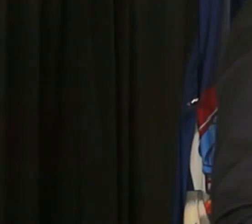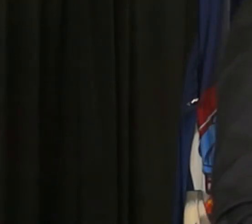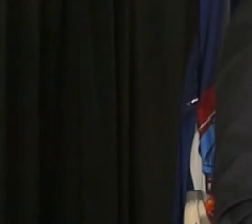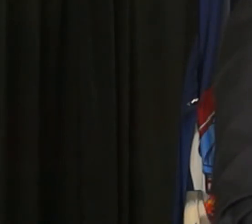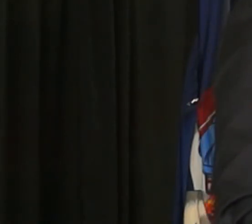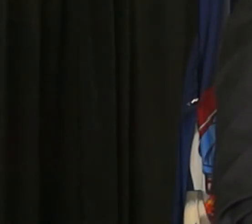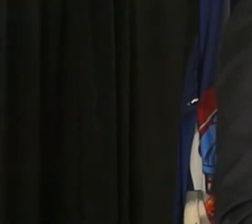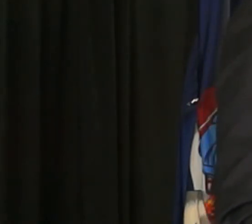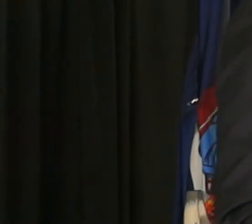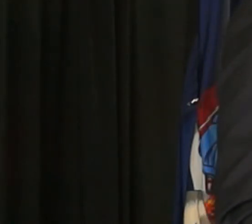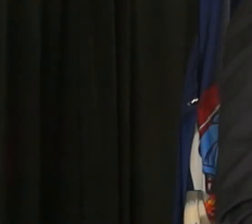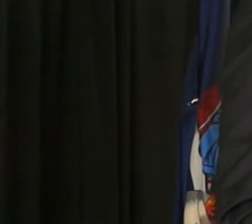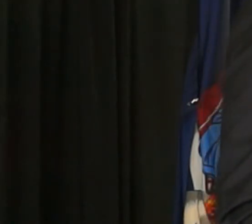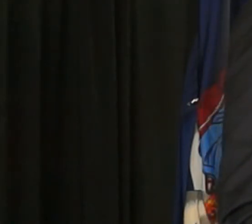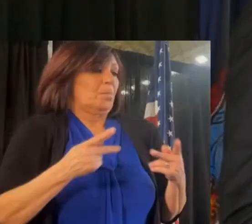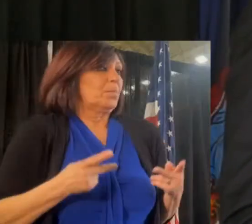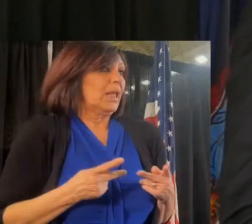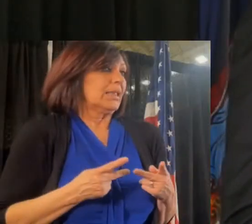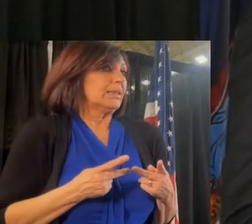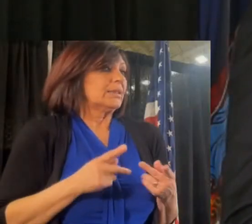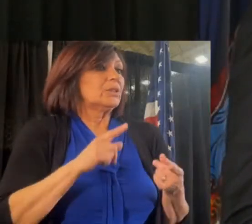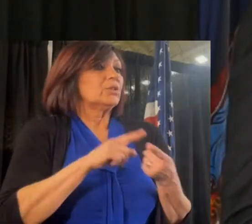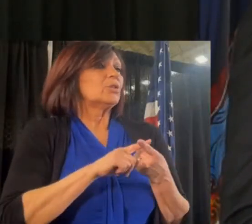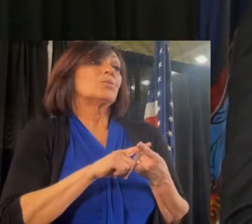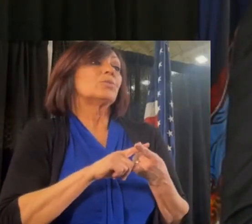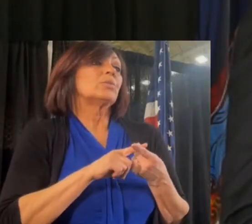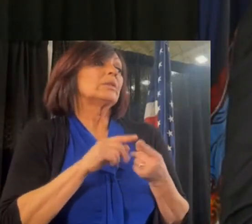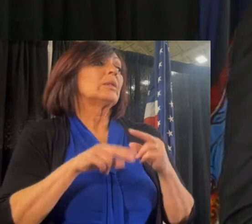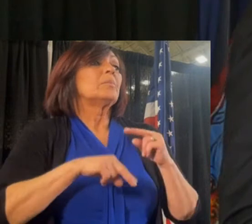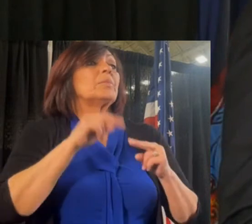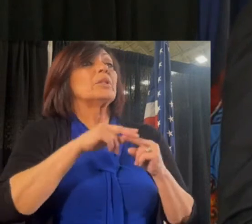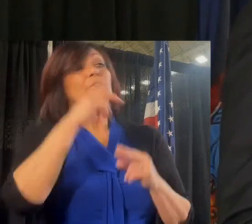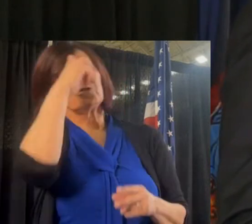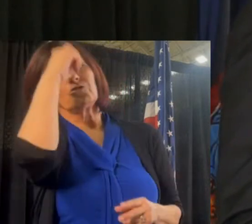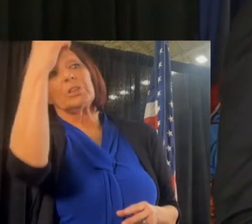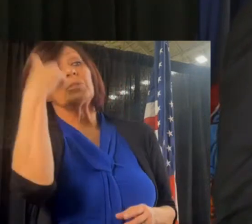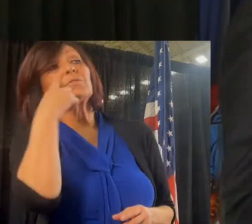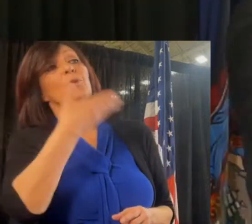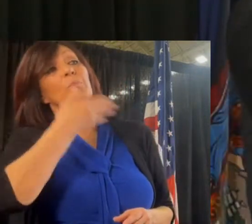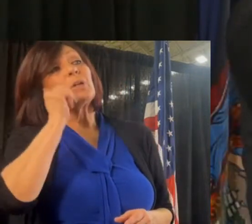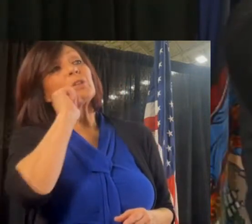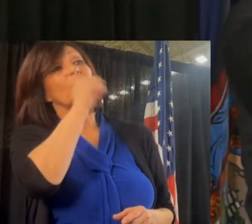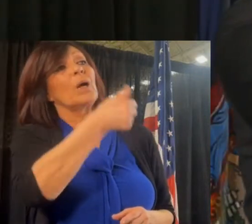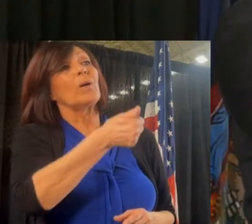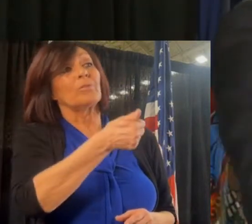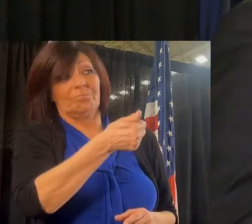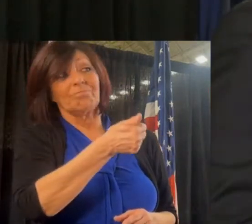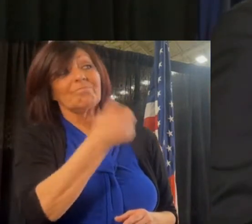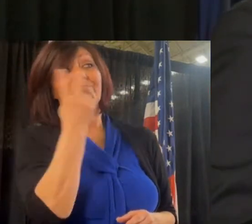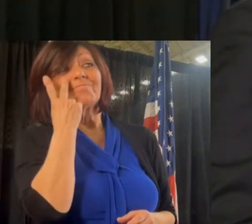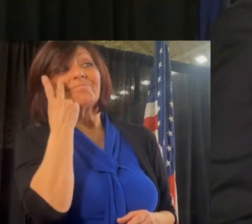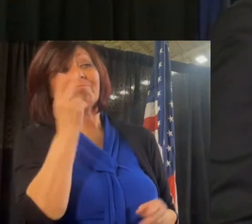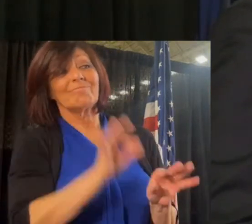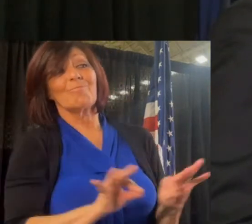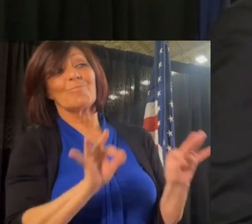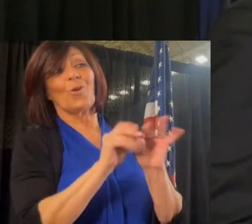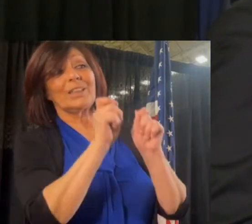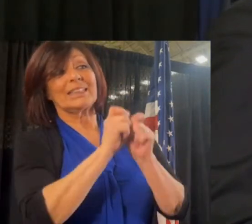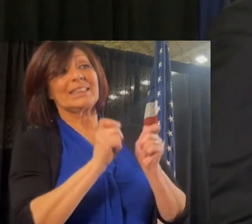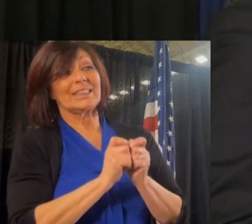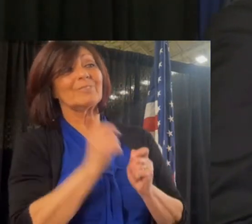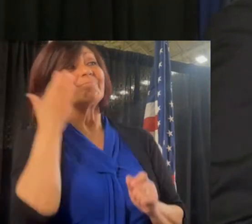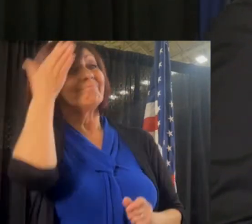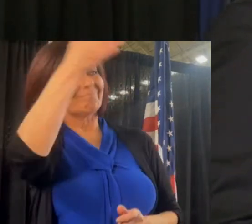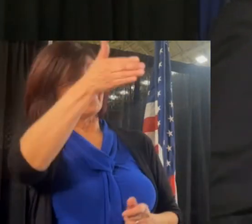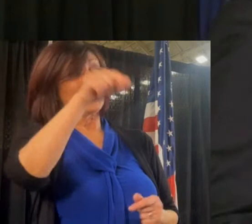everyone has a place from to build their dreams for a better tomorrow. Stay tuned for more important details on this